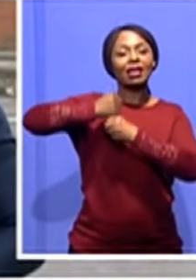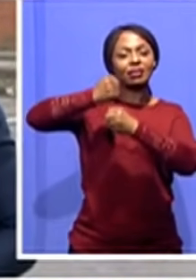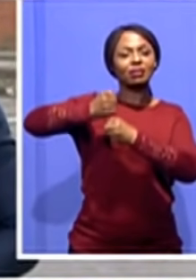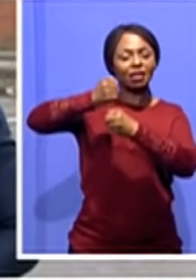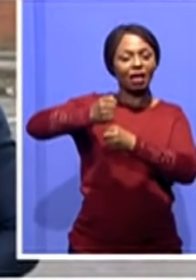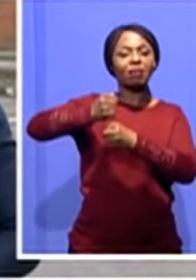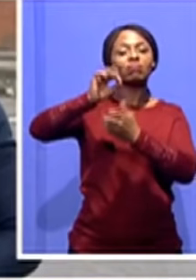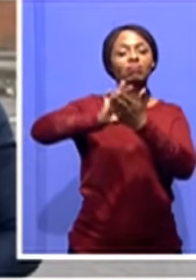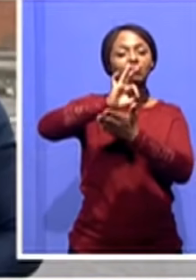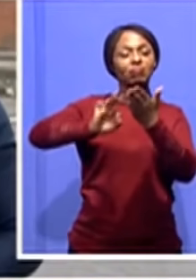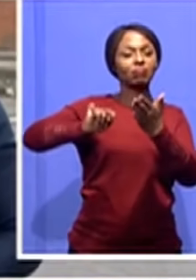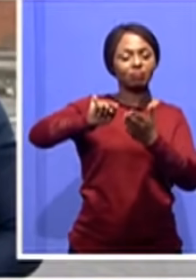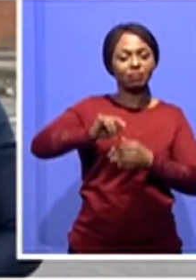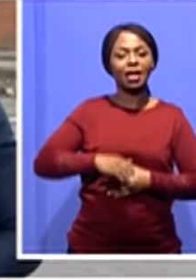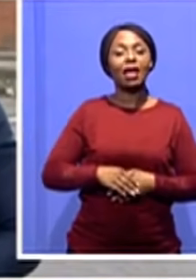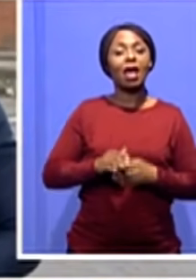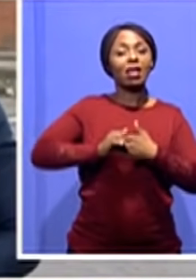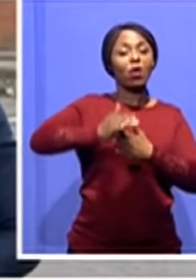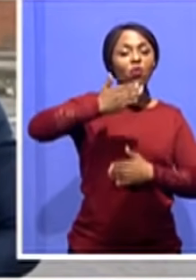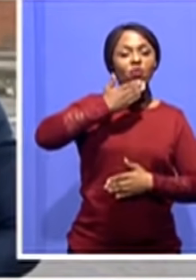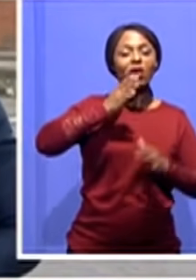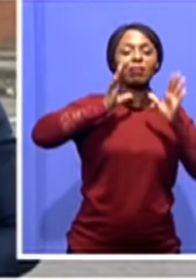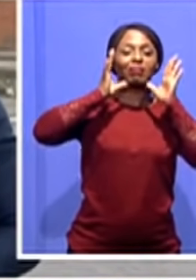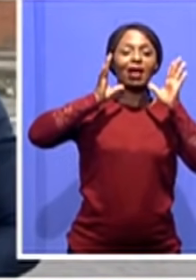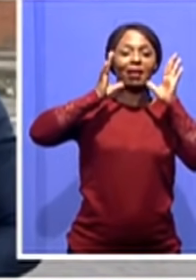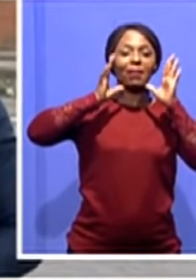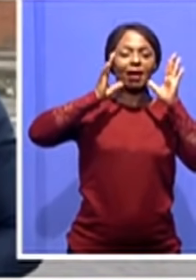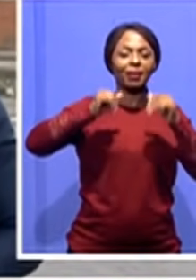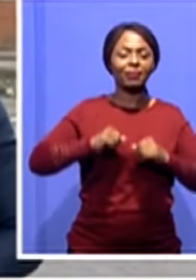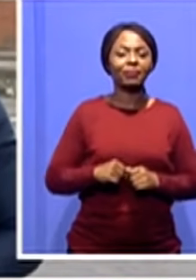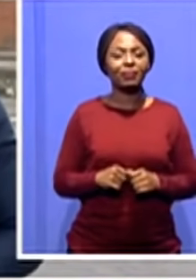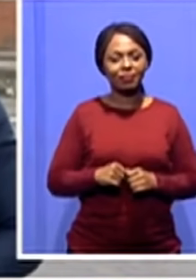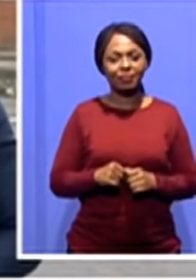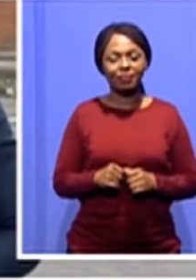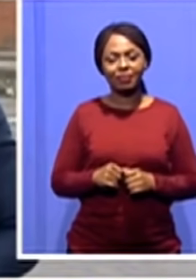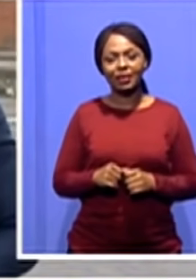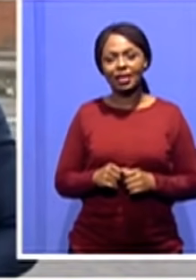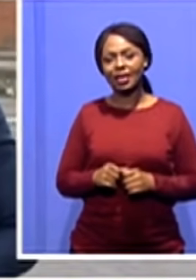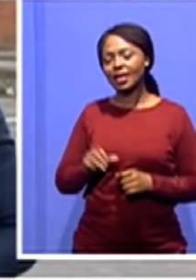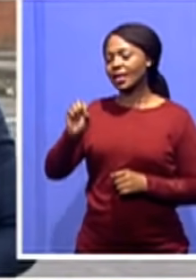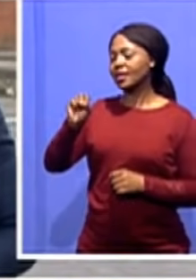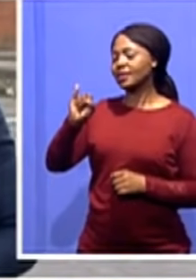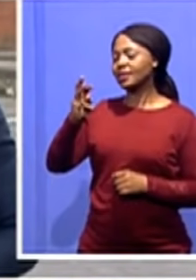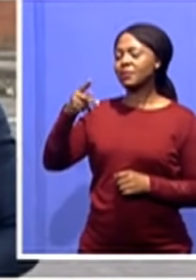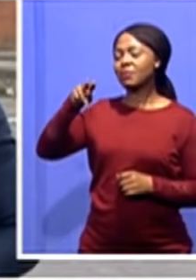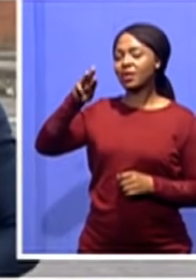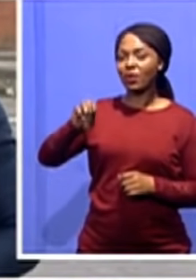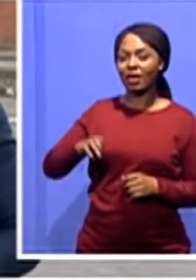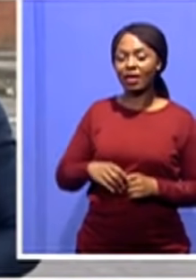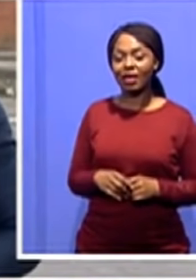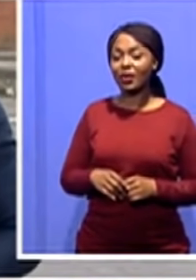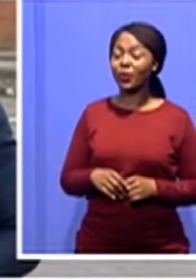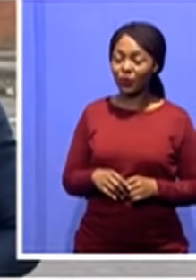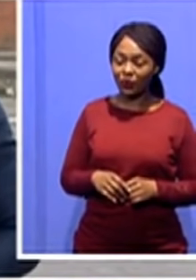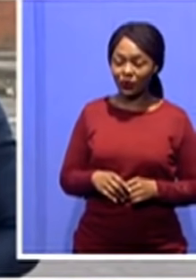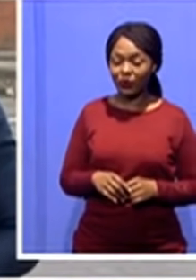Malema. Let's bring in Simphiwe. Brother, look, it is going to be a busy weekend, not only this weekend,